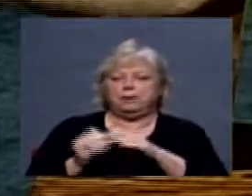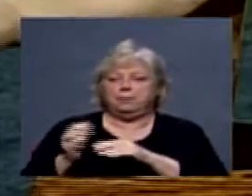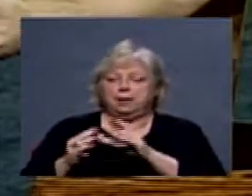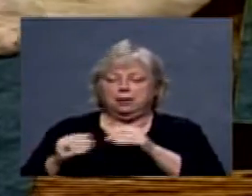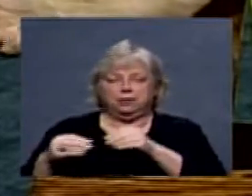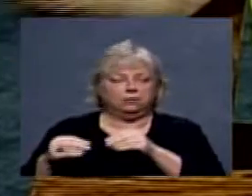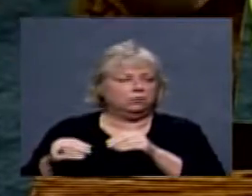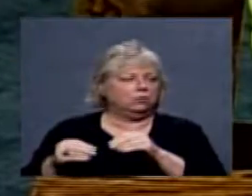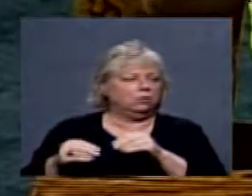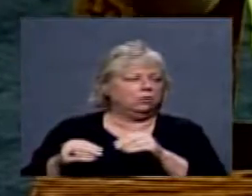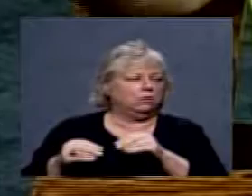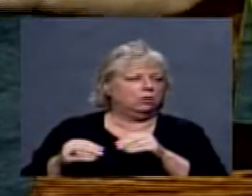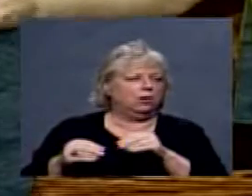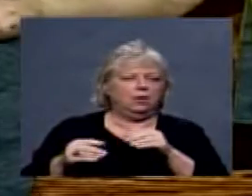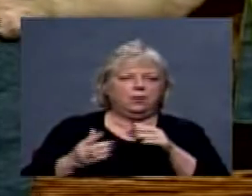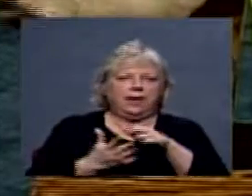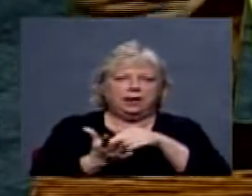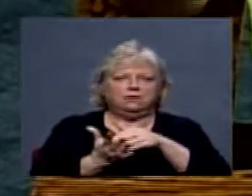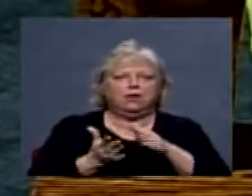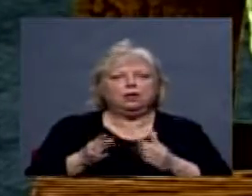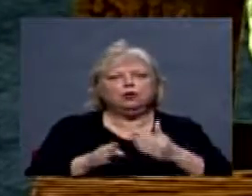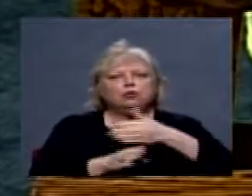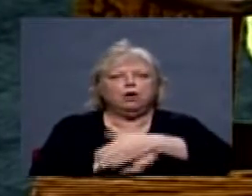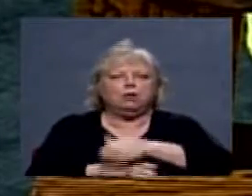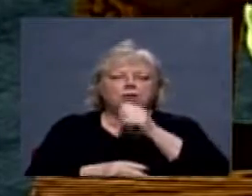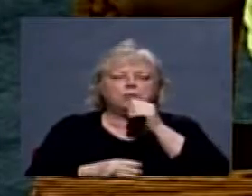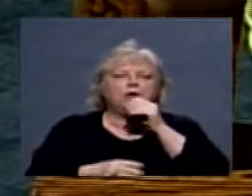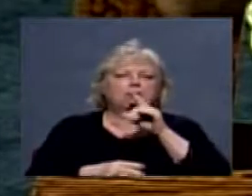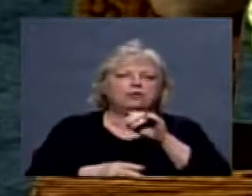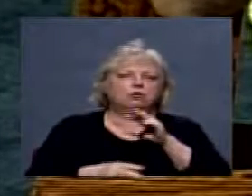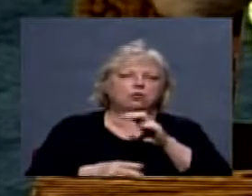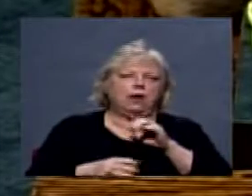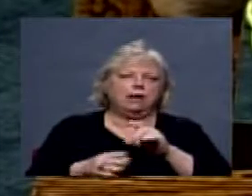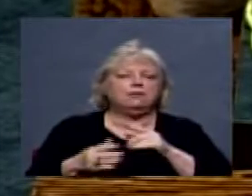they asphalted across their private drive up to the fence.